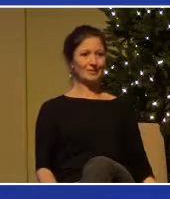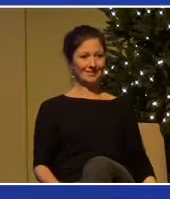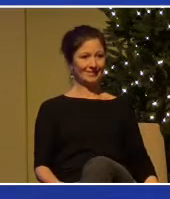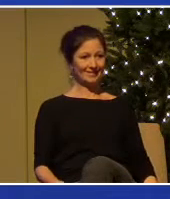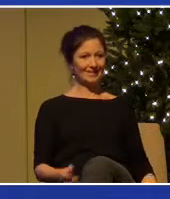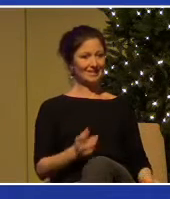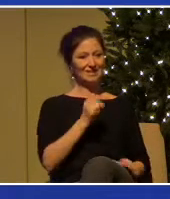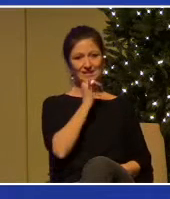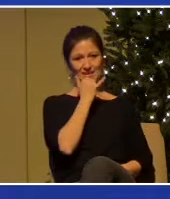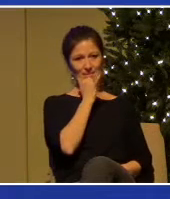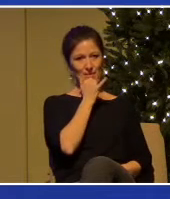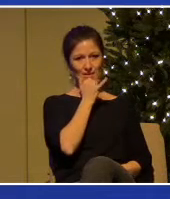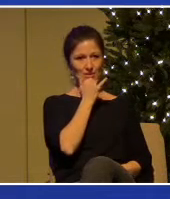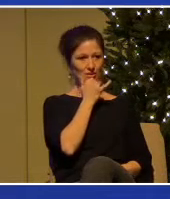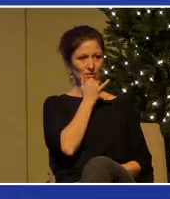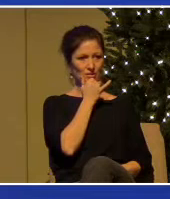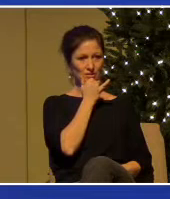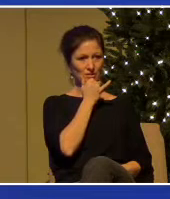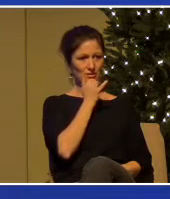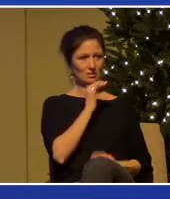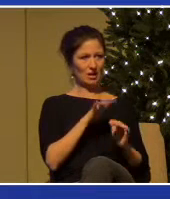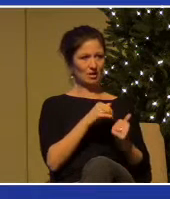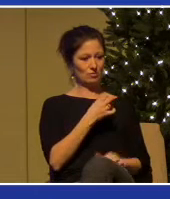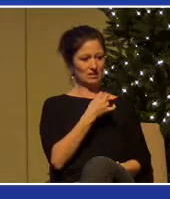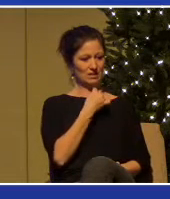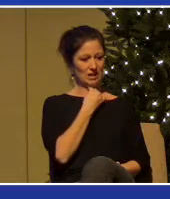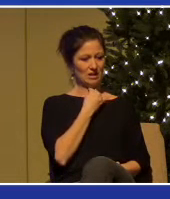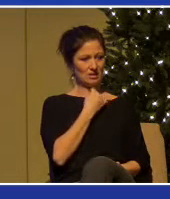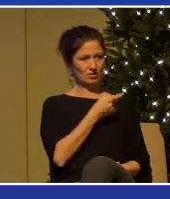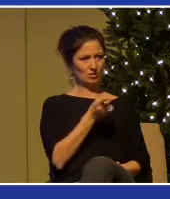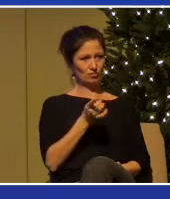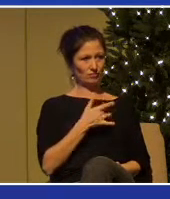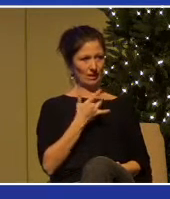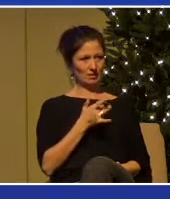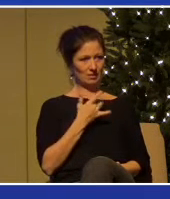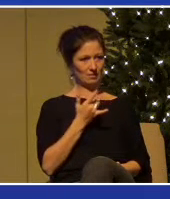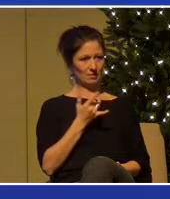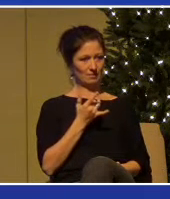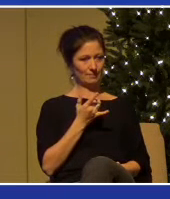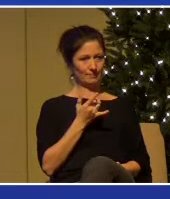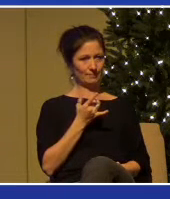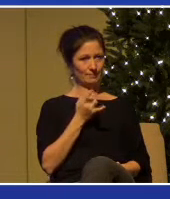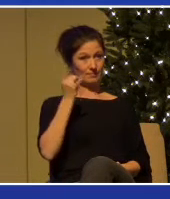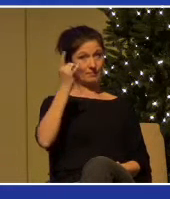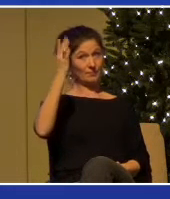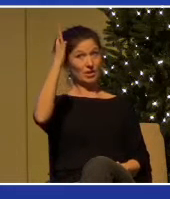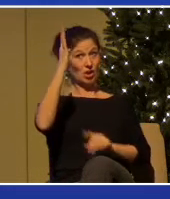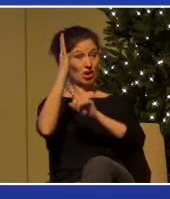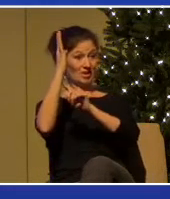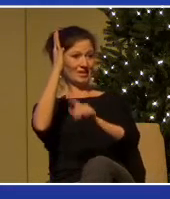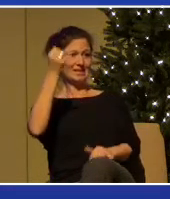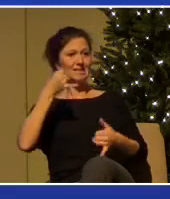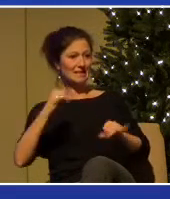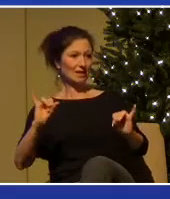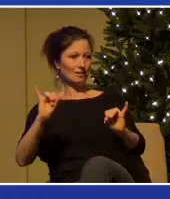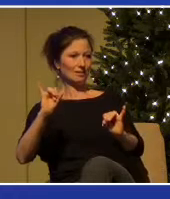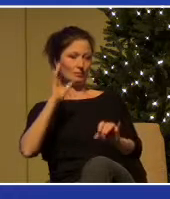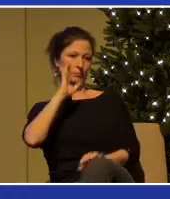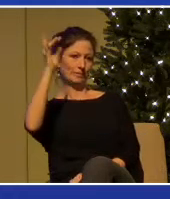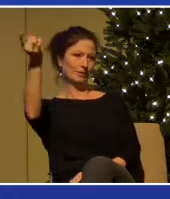unclean, no matter how stuck, he is still the God who